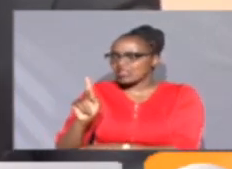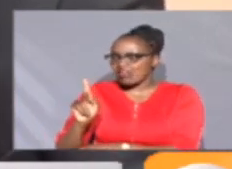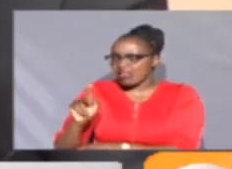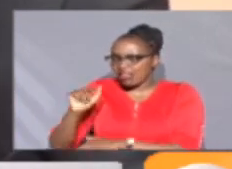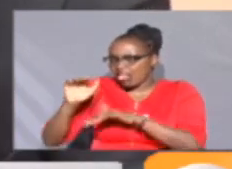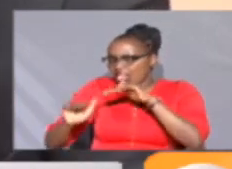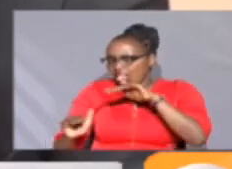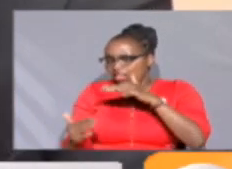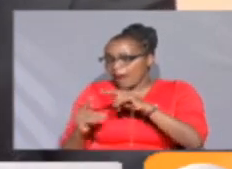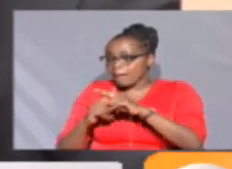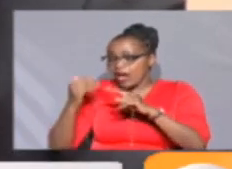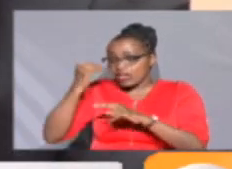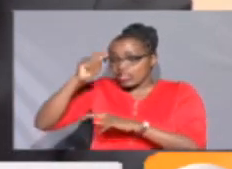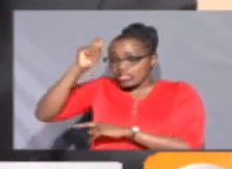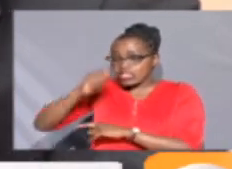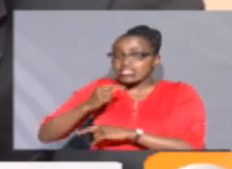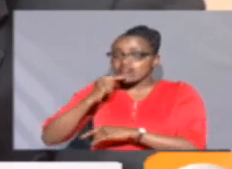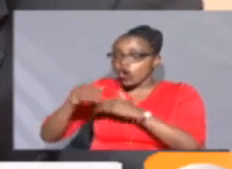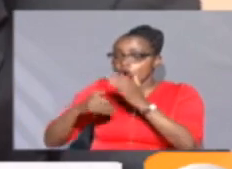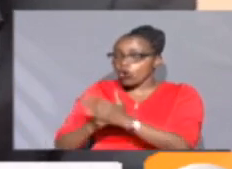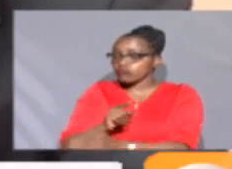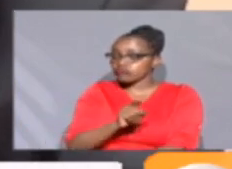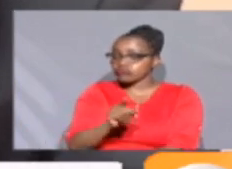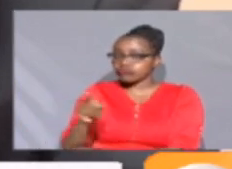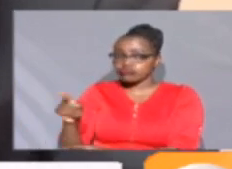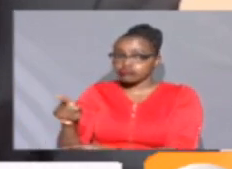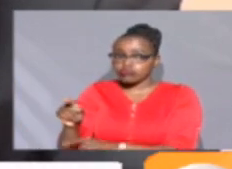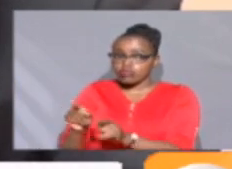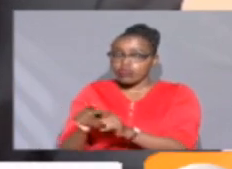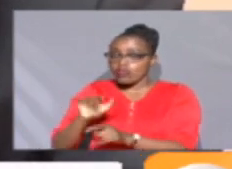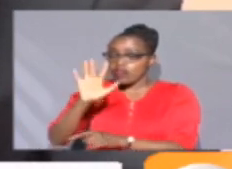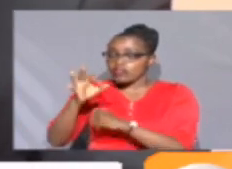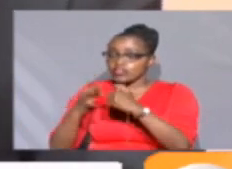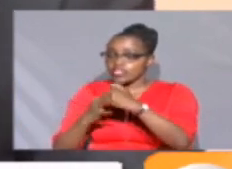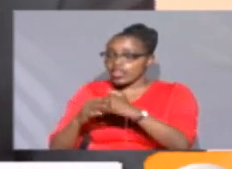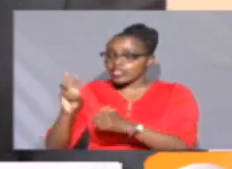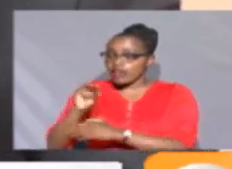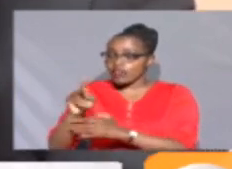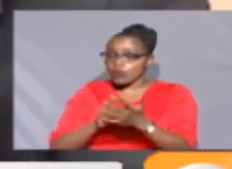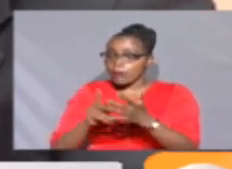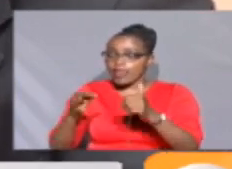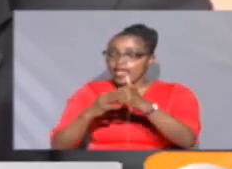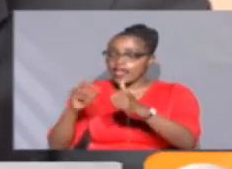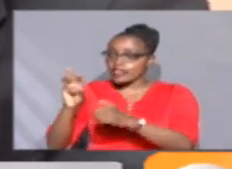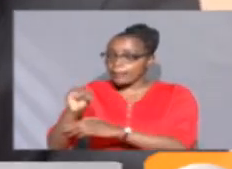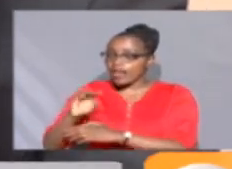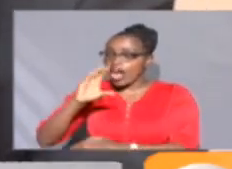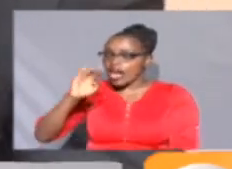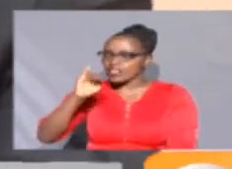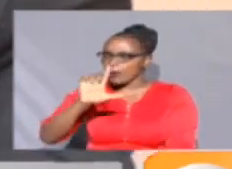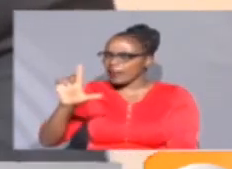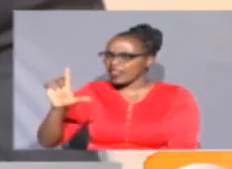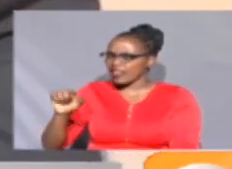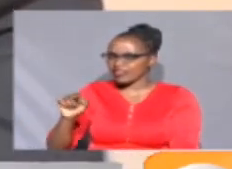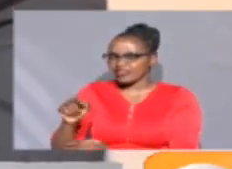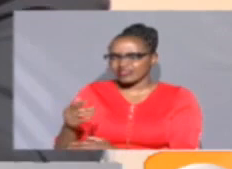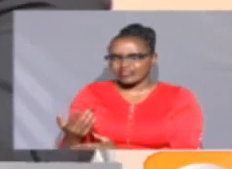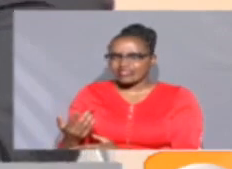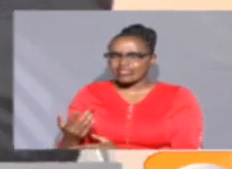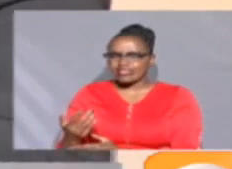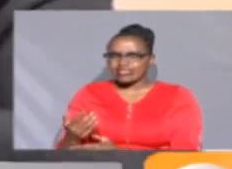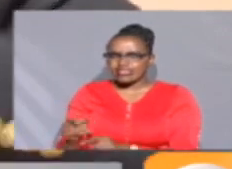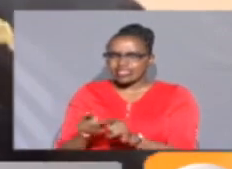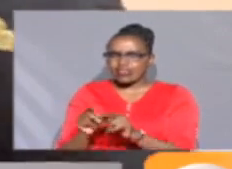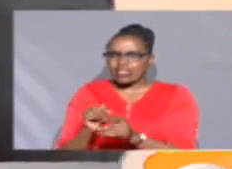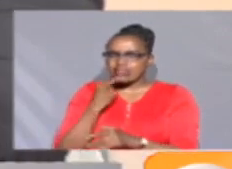the judicial officer says, all of you, in a charge of 58 million, you pay 8 million in cash bail. You know, essentially,